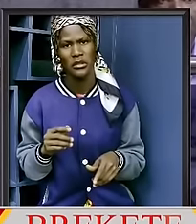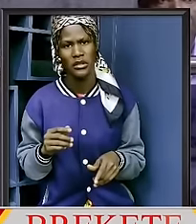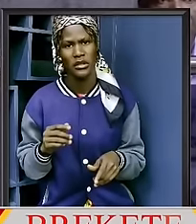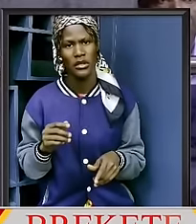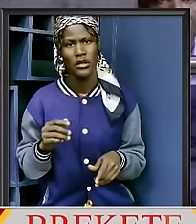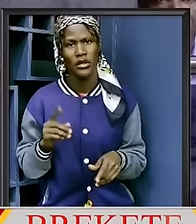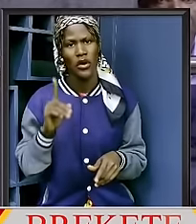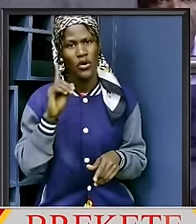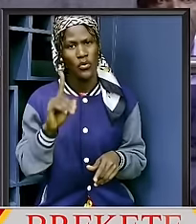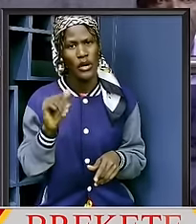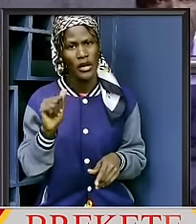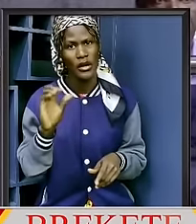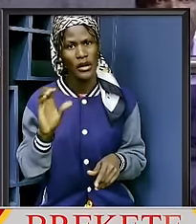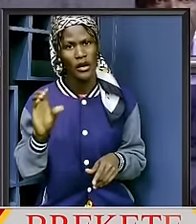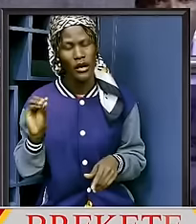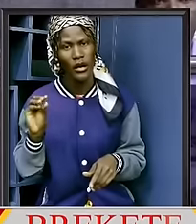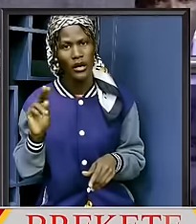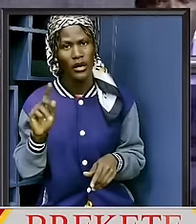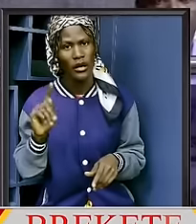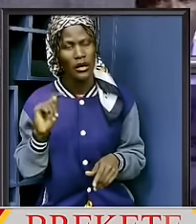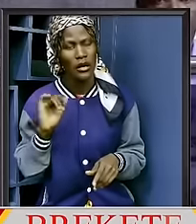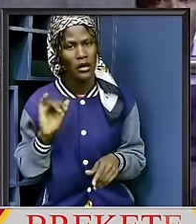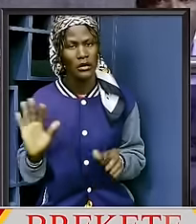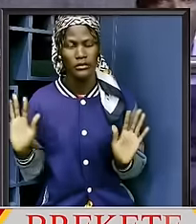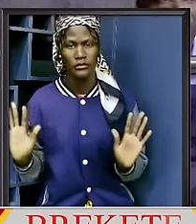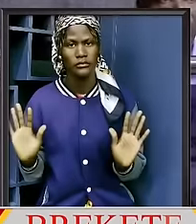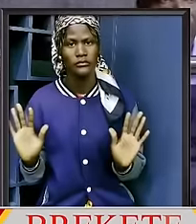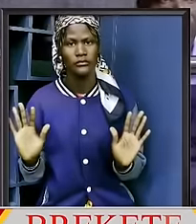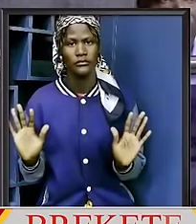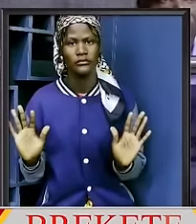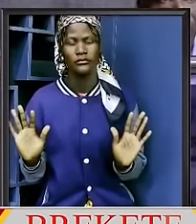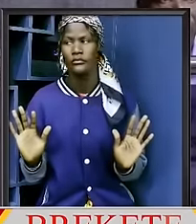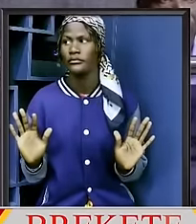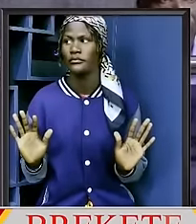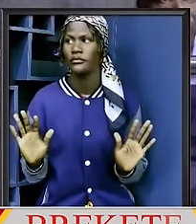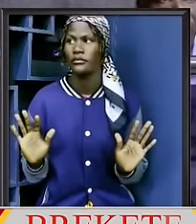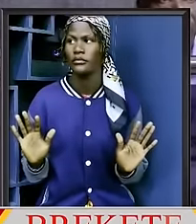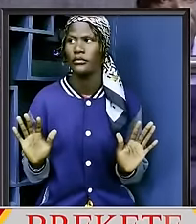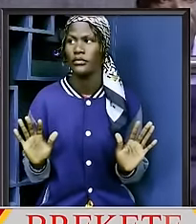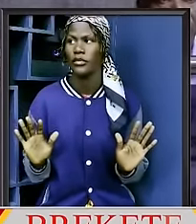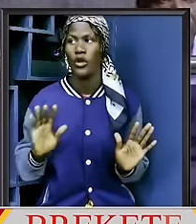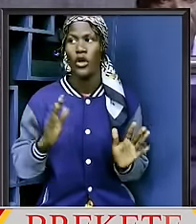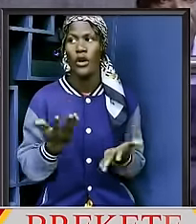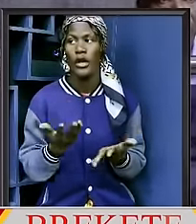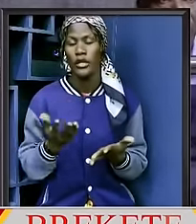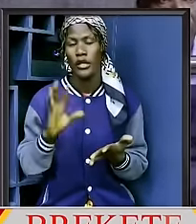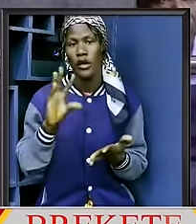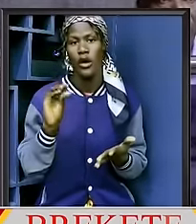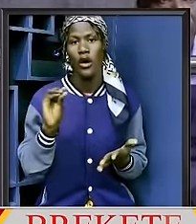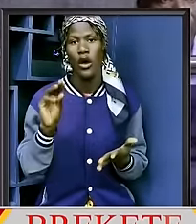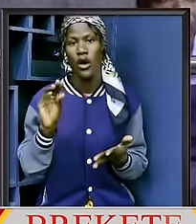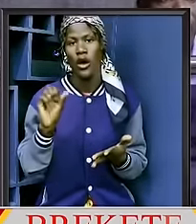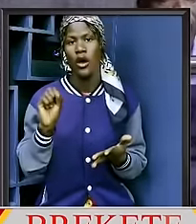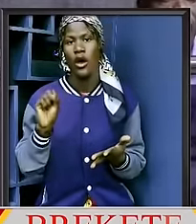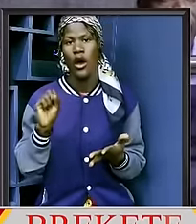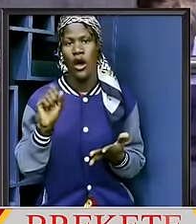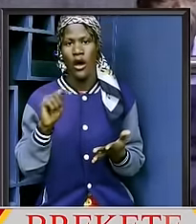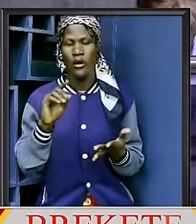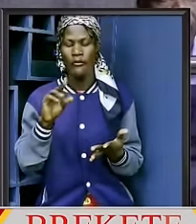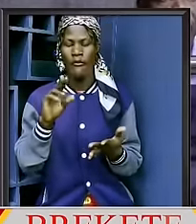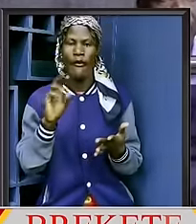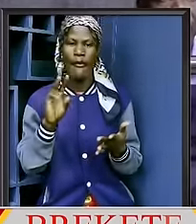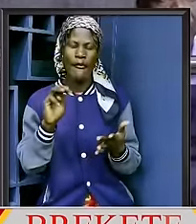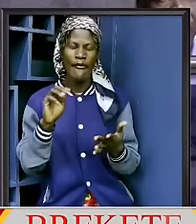I'll be able to trace it that these are my customer's name. So when the customer starts sending money, they will say, the director